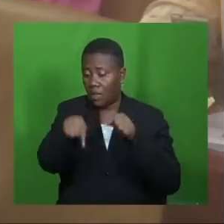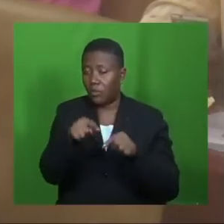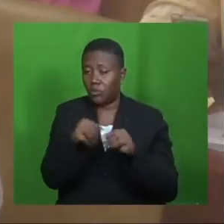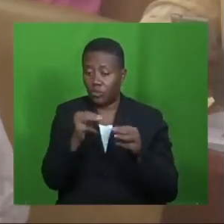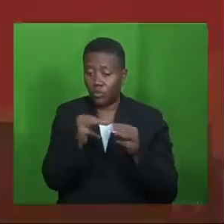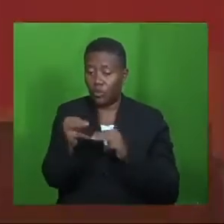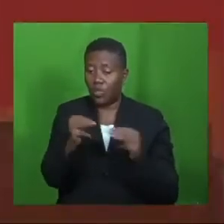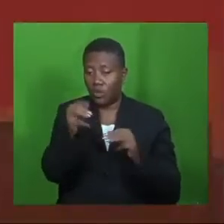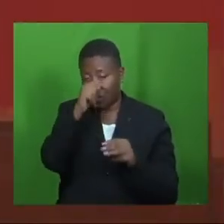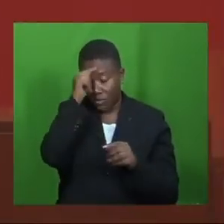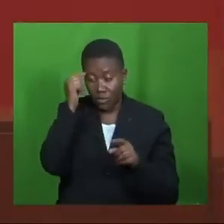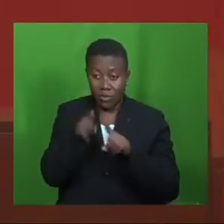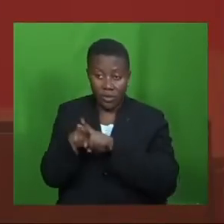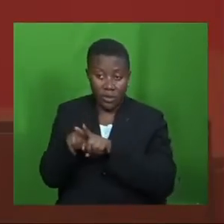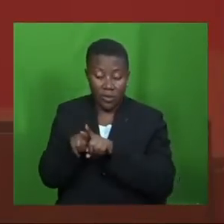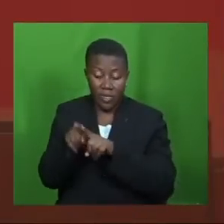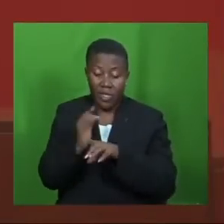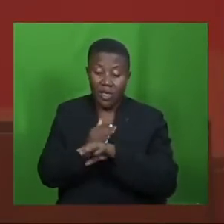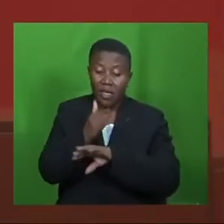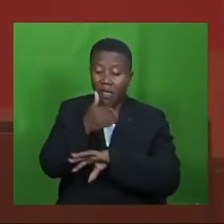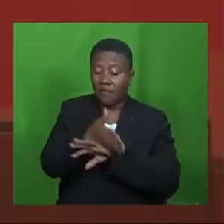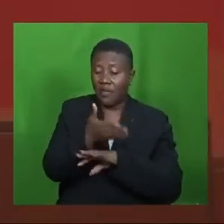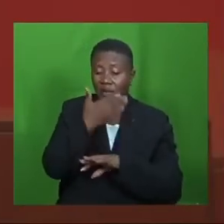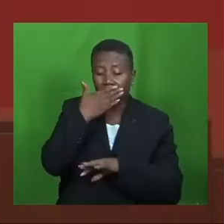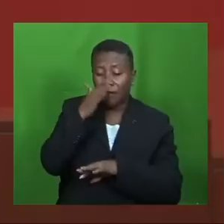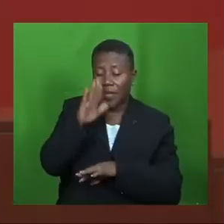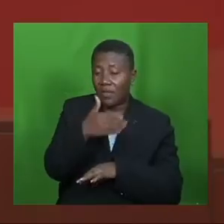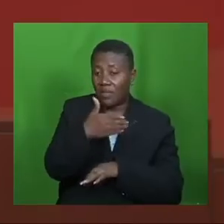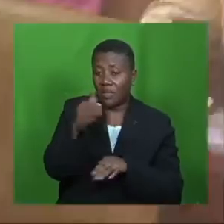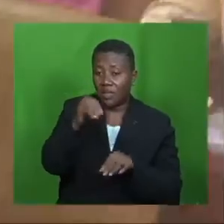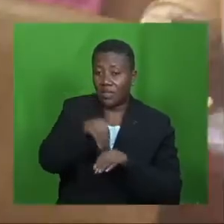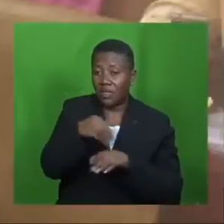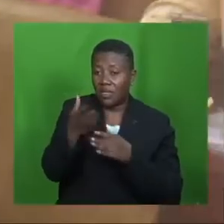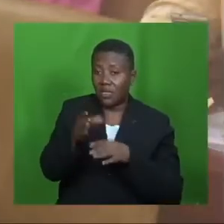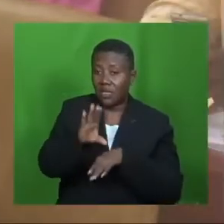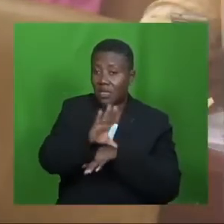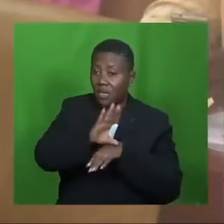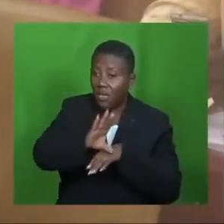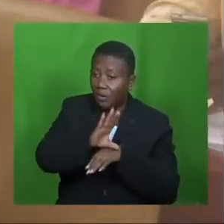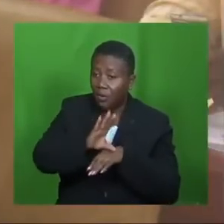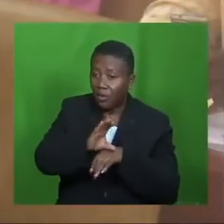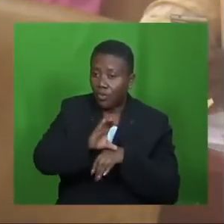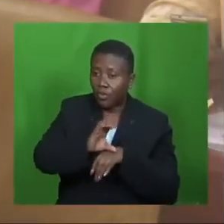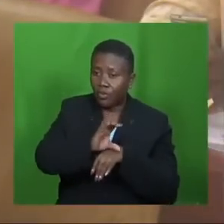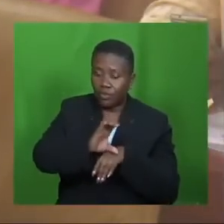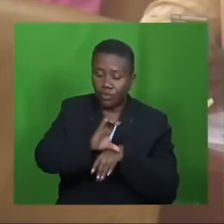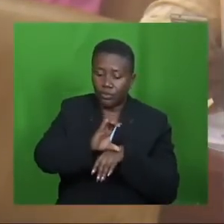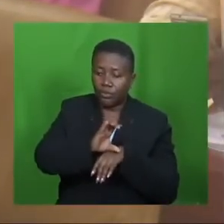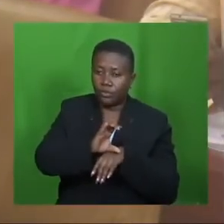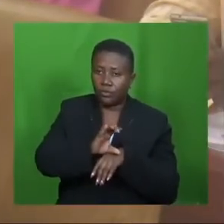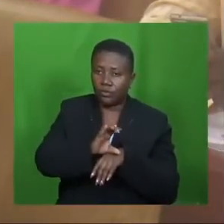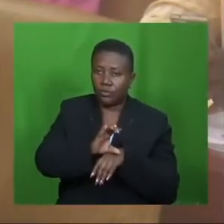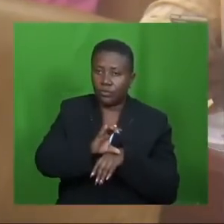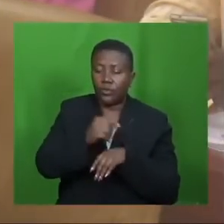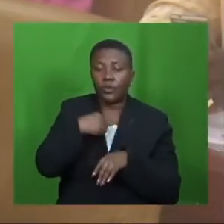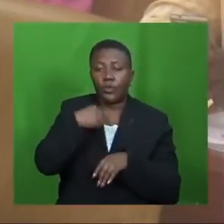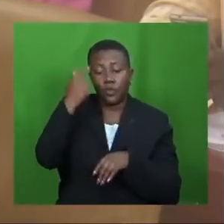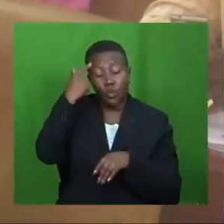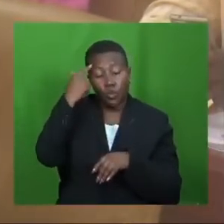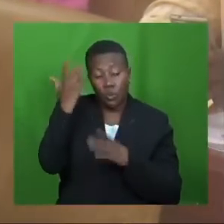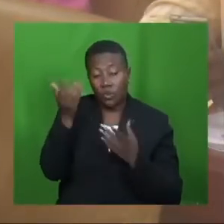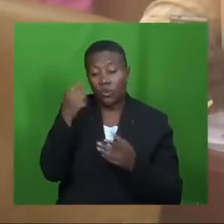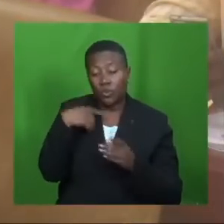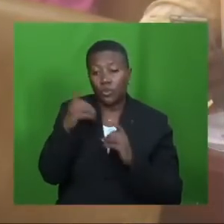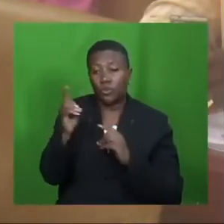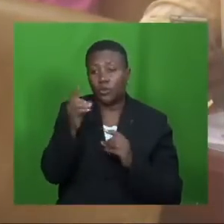incident in Cameroon, we thought he could do better, but not to the extent to which he was able